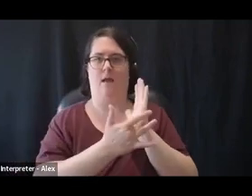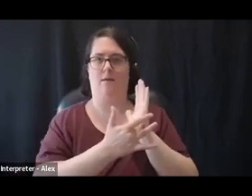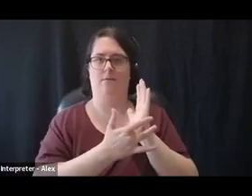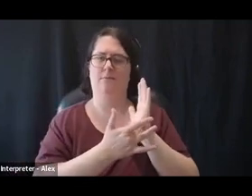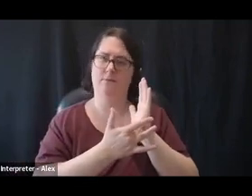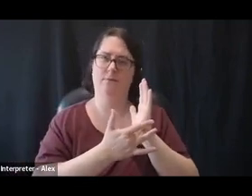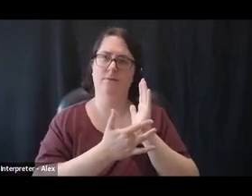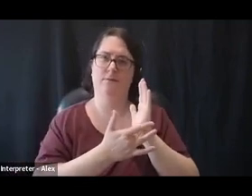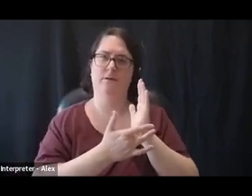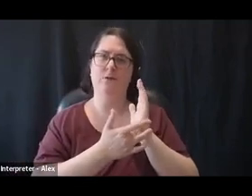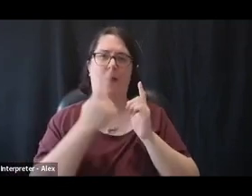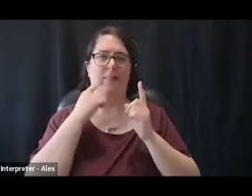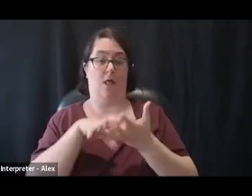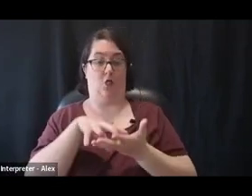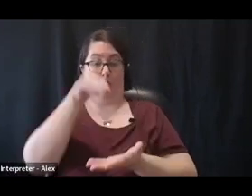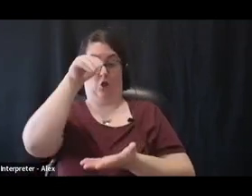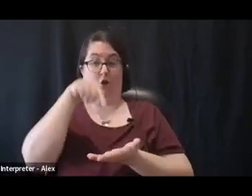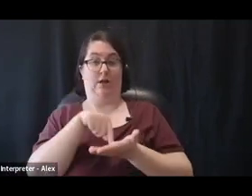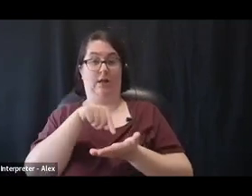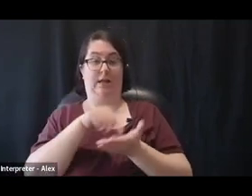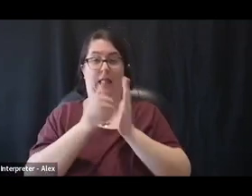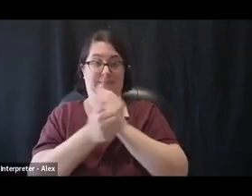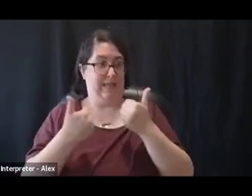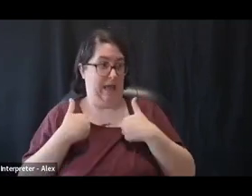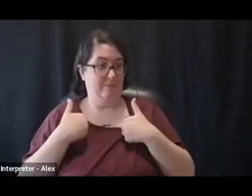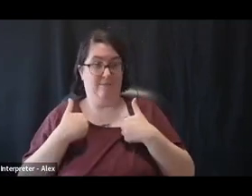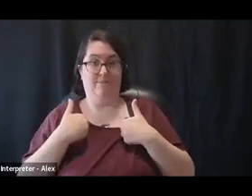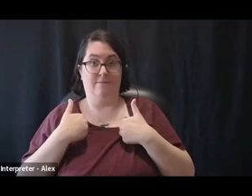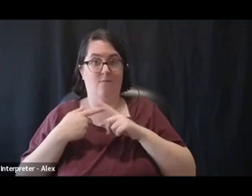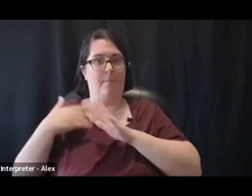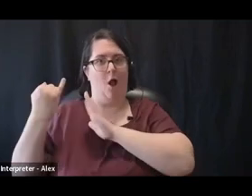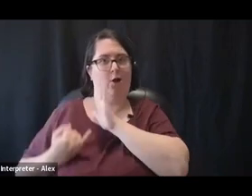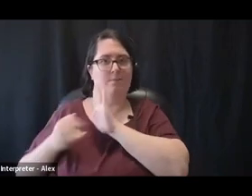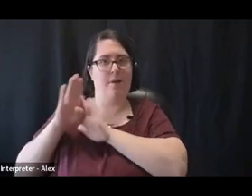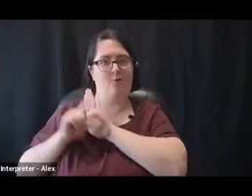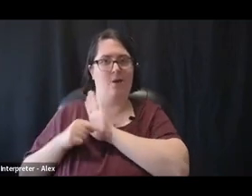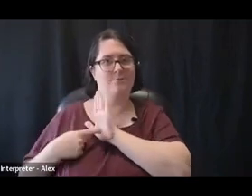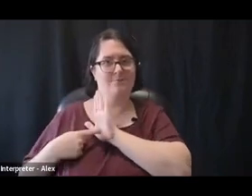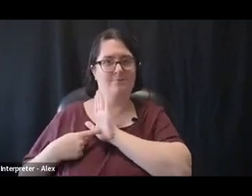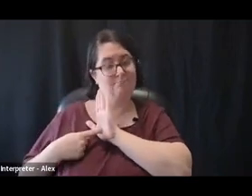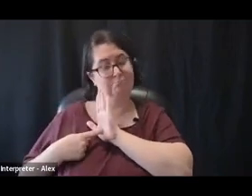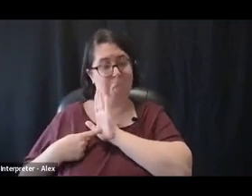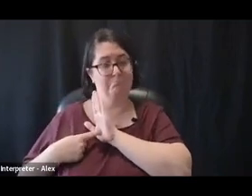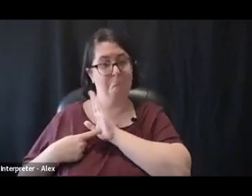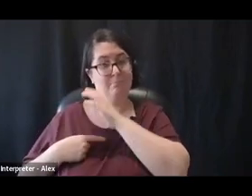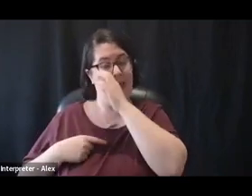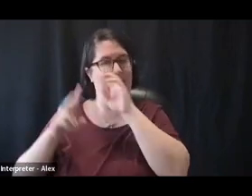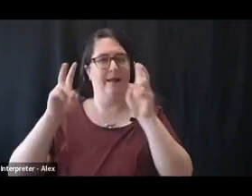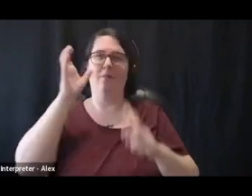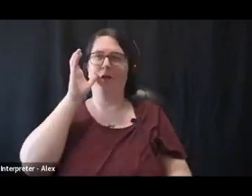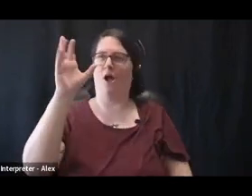think that a lot of the learning and the skills that I have came from my artistic practice. And I think also this concept